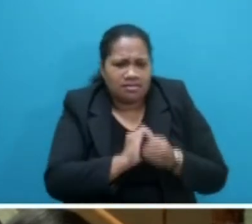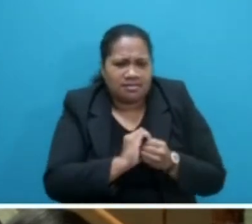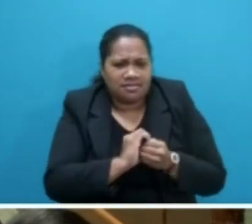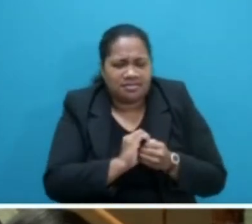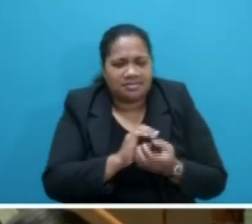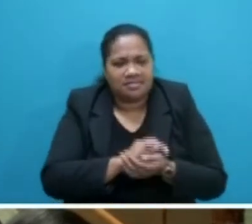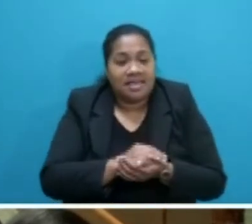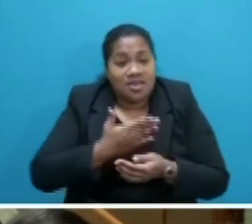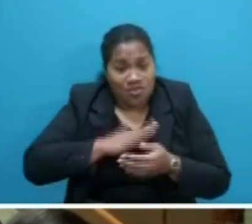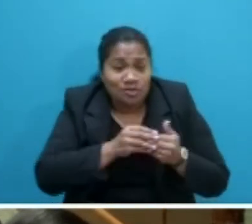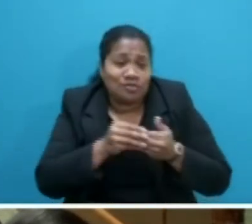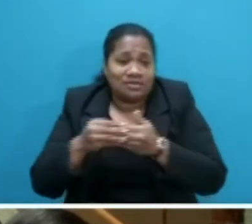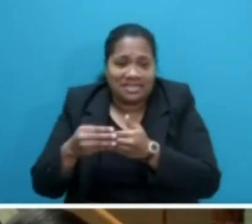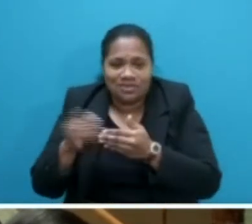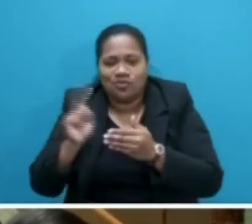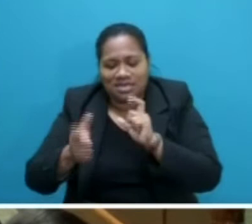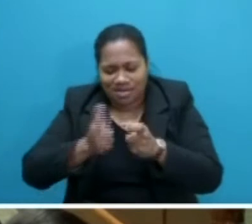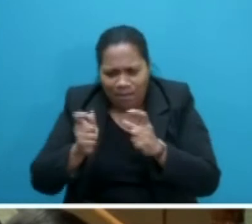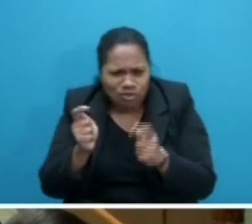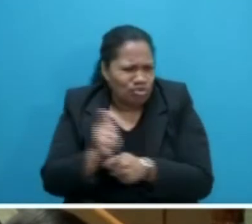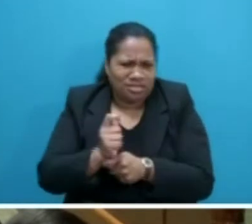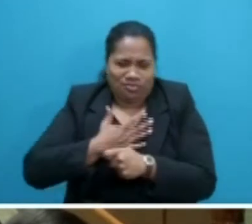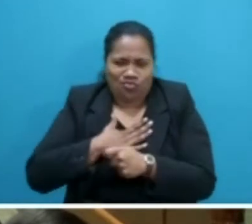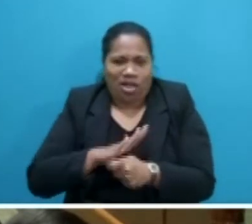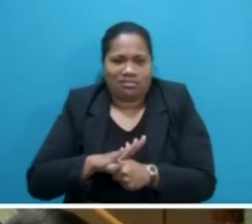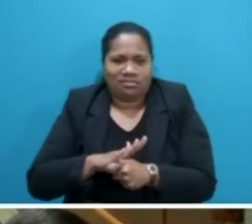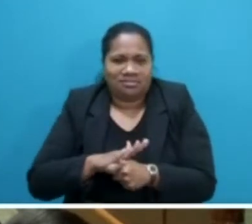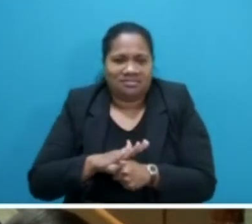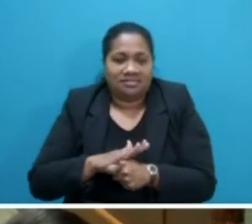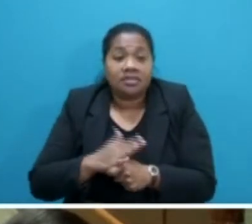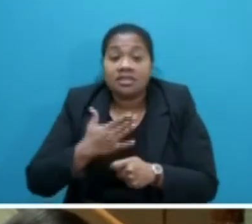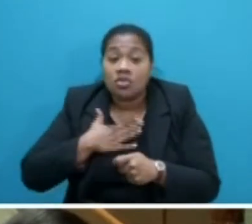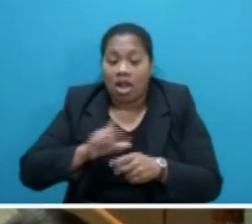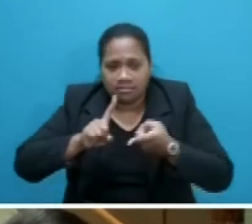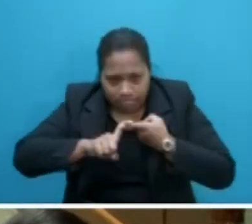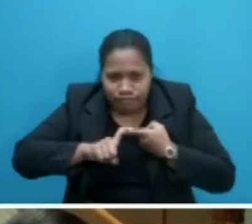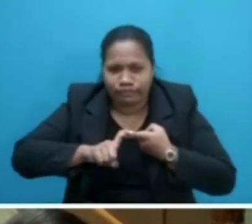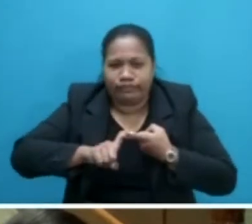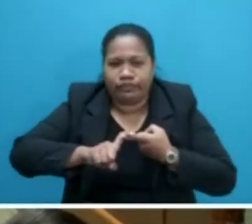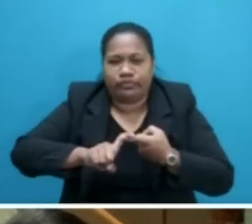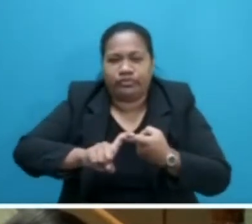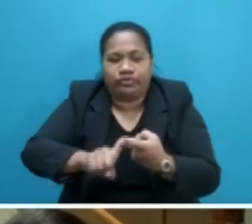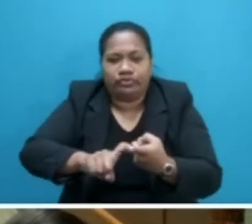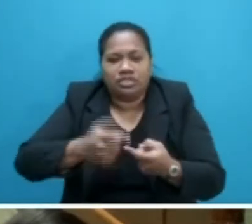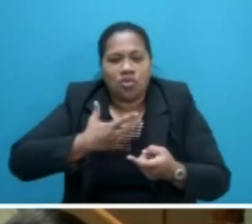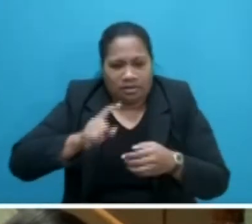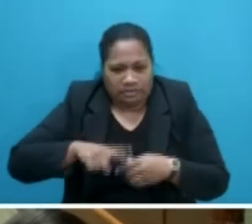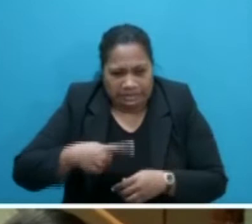They want to lead on climate change. Order. They want stability. They want